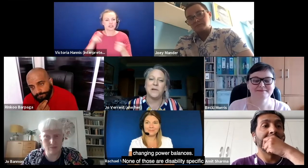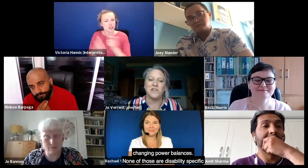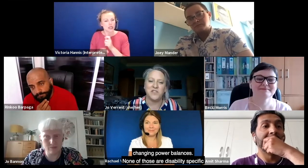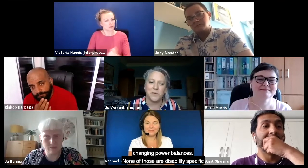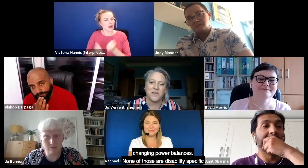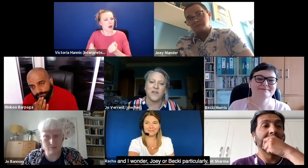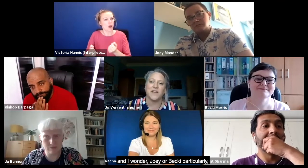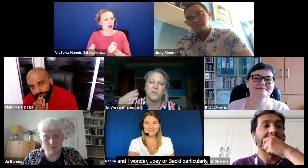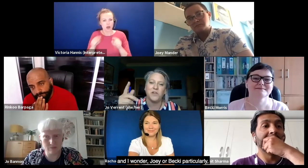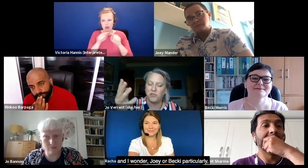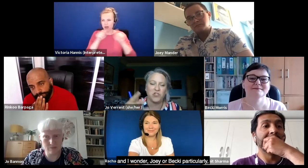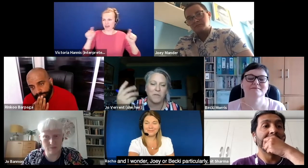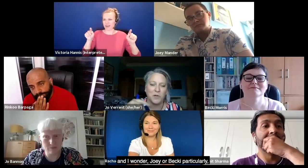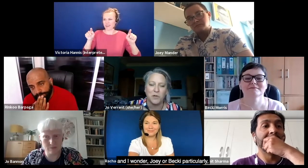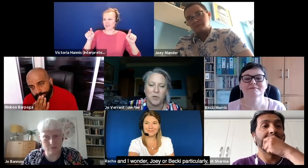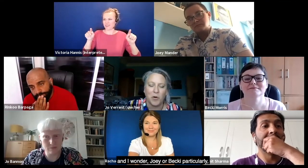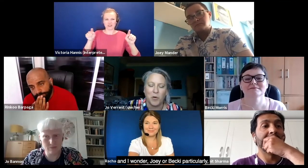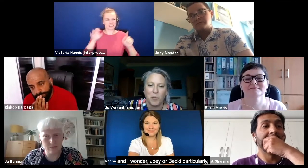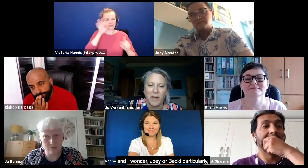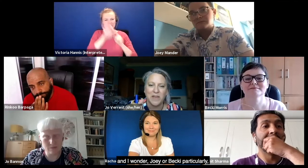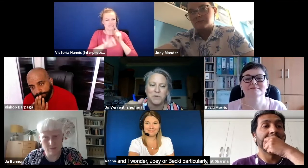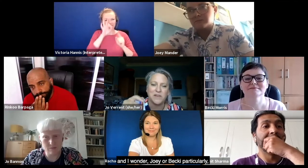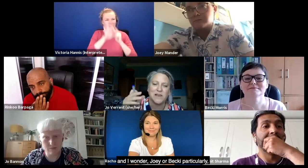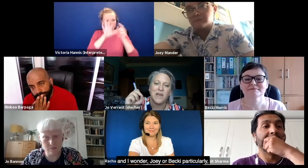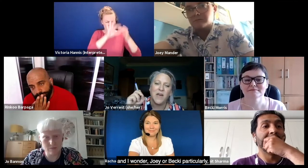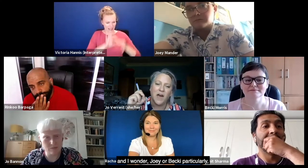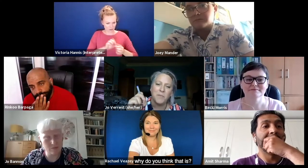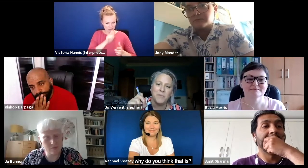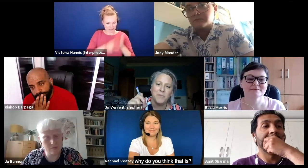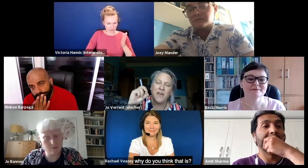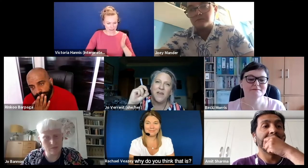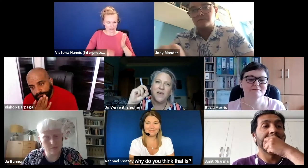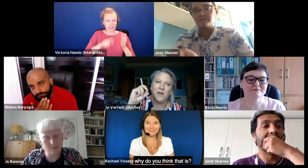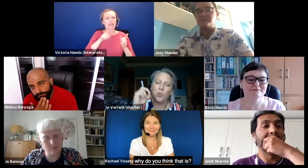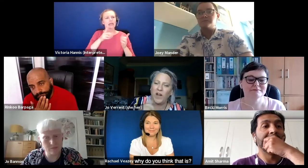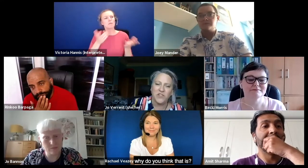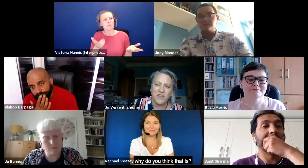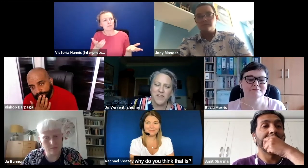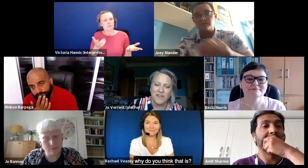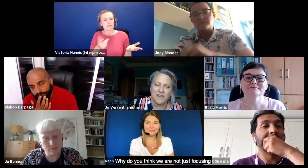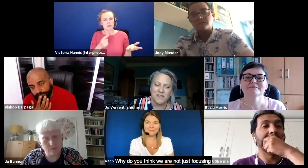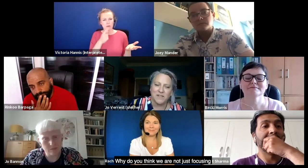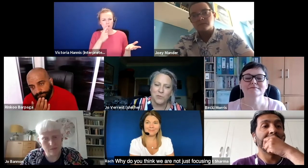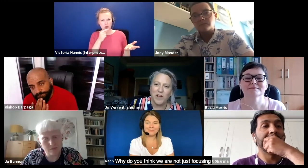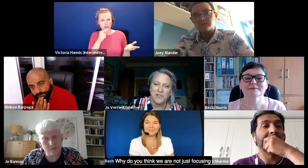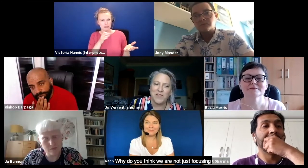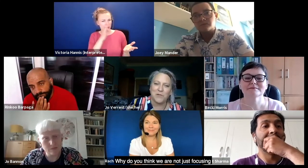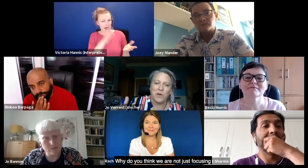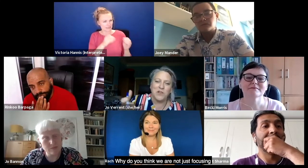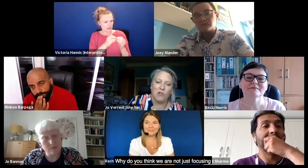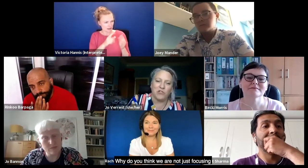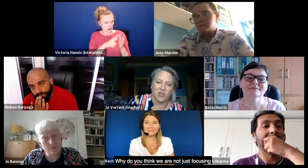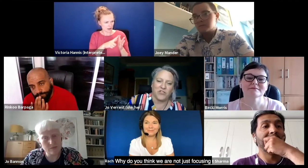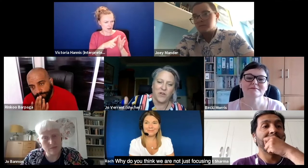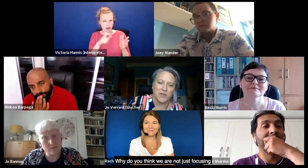are disability specific. And I wonder, Joey or Becki particularly, why do you think that is? Why do you think